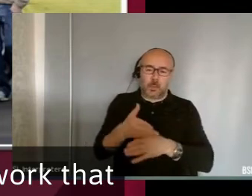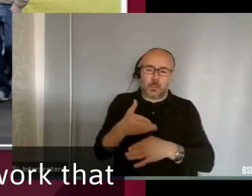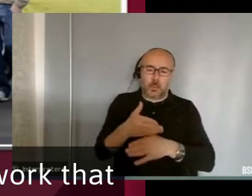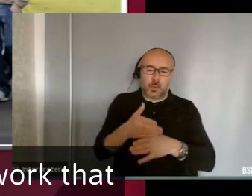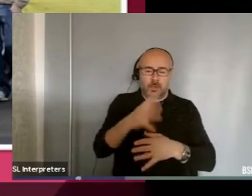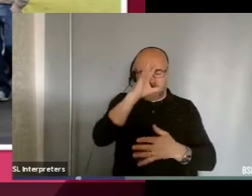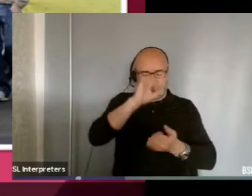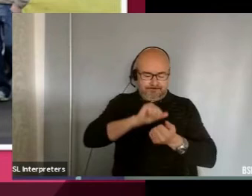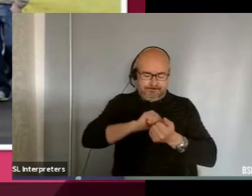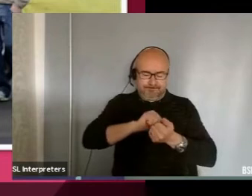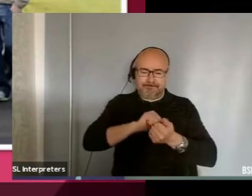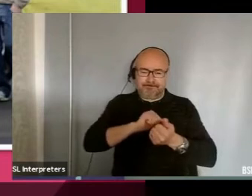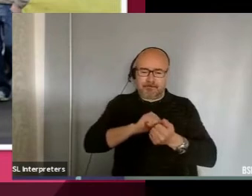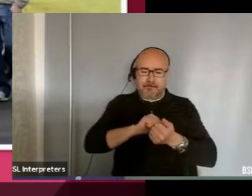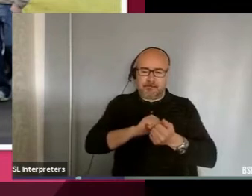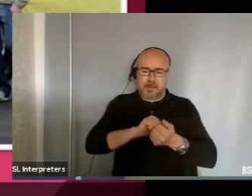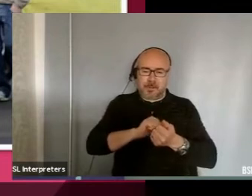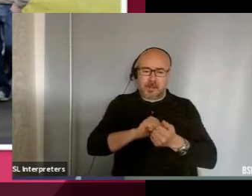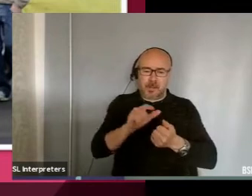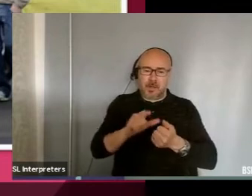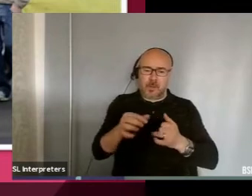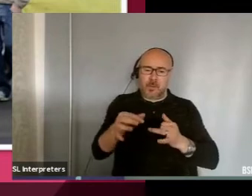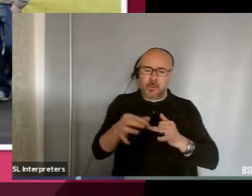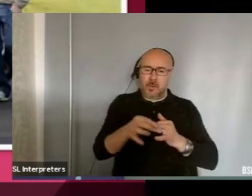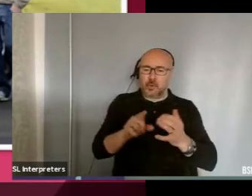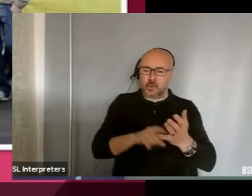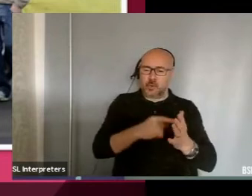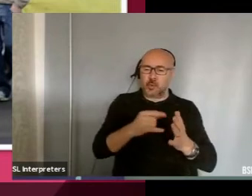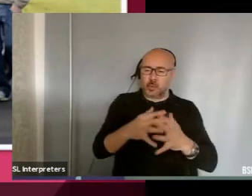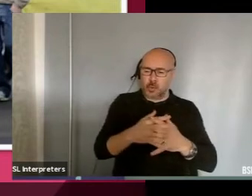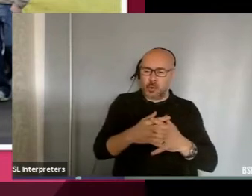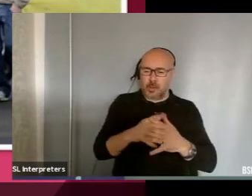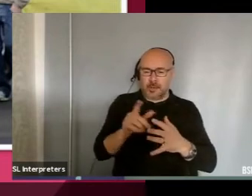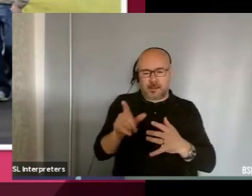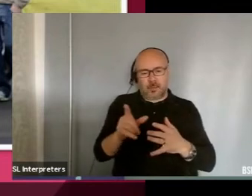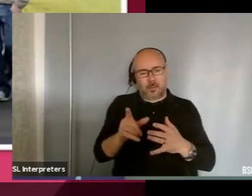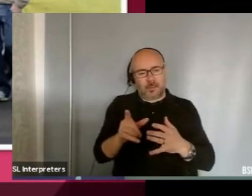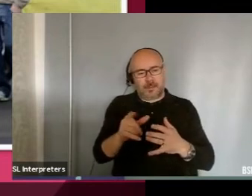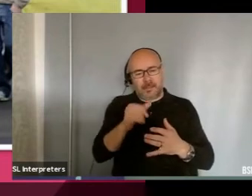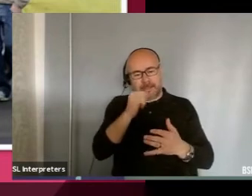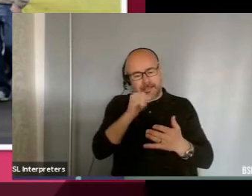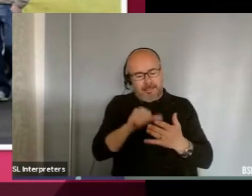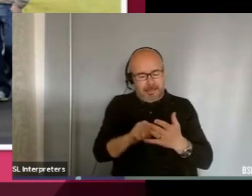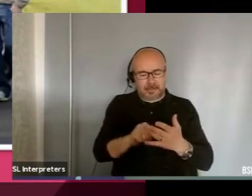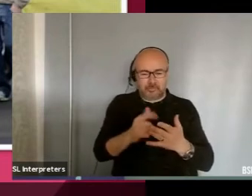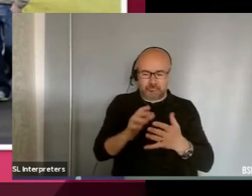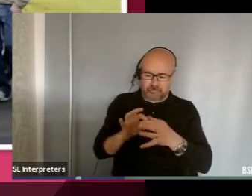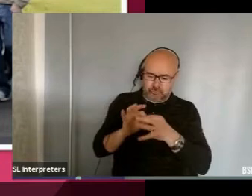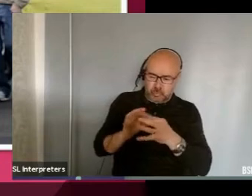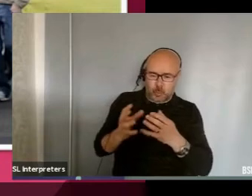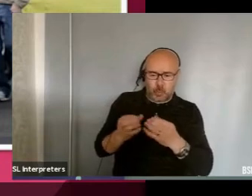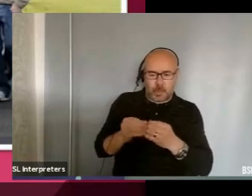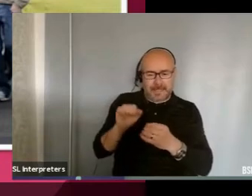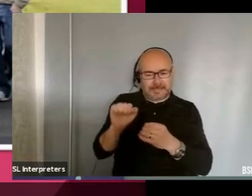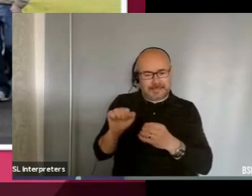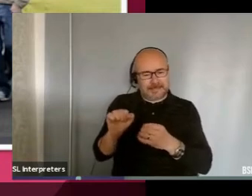life letters and love stories and that relationship that he had with his mum and with his dad and with his whole family,